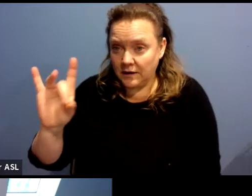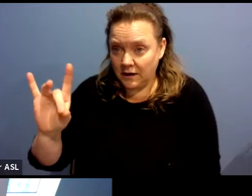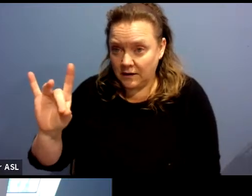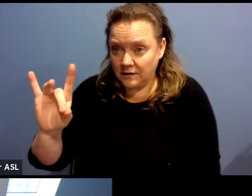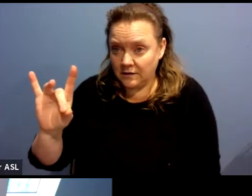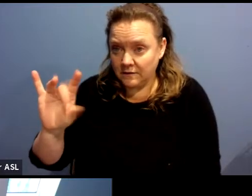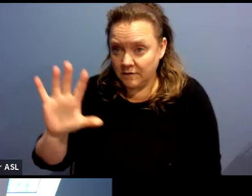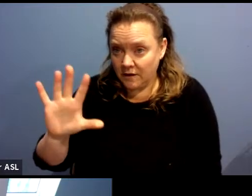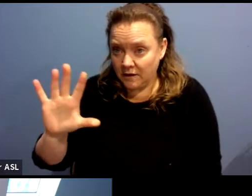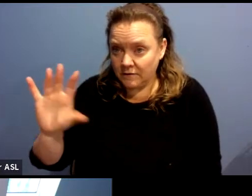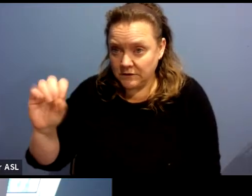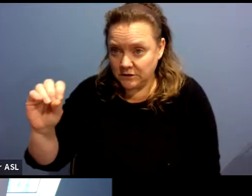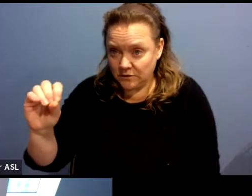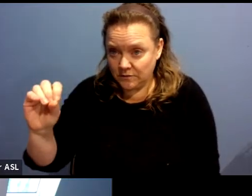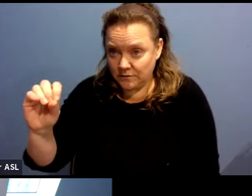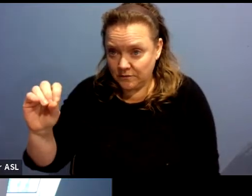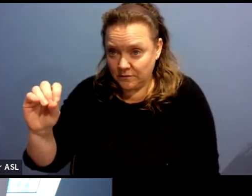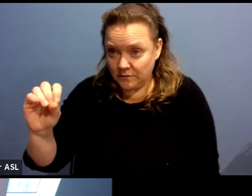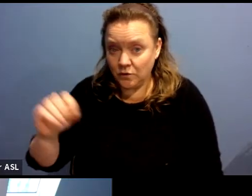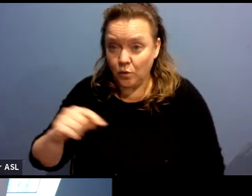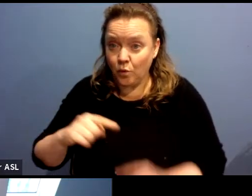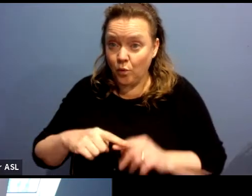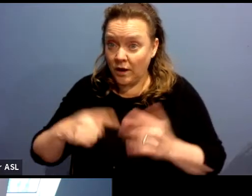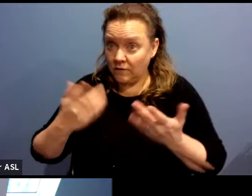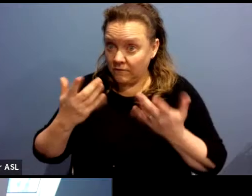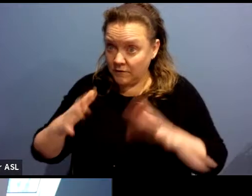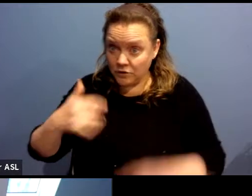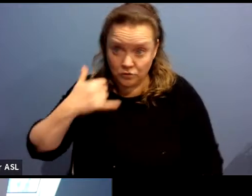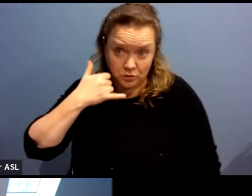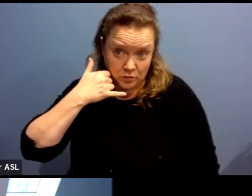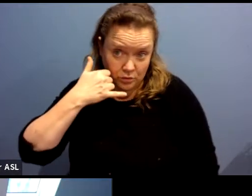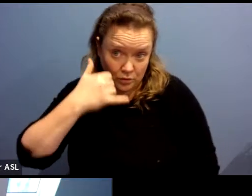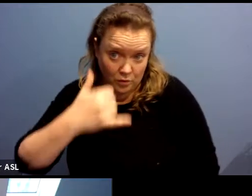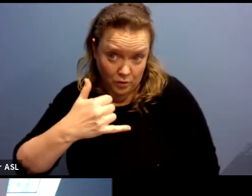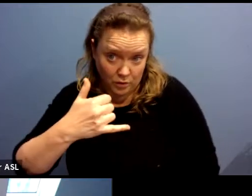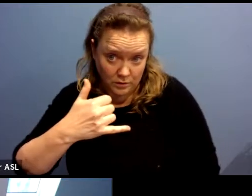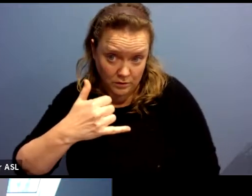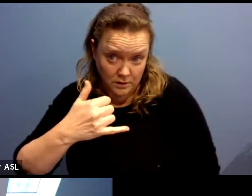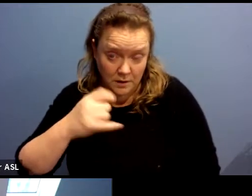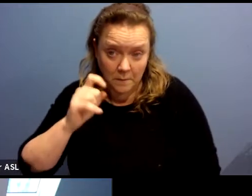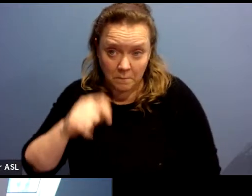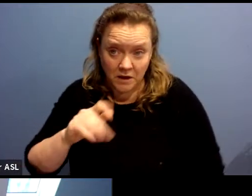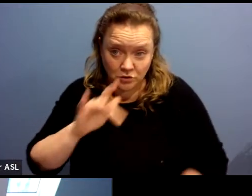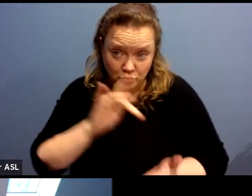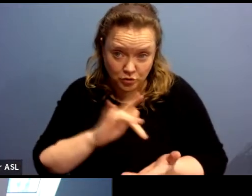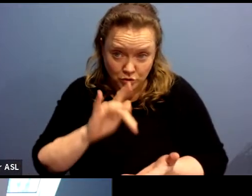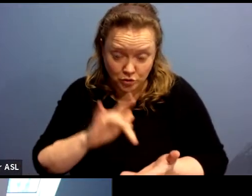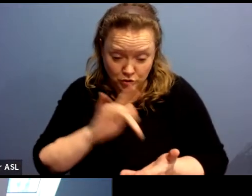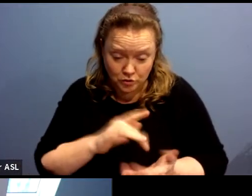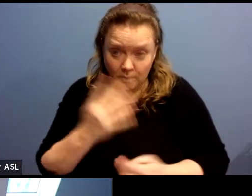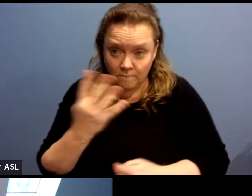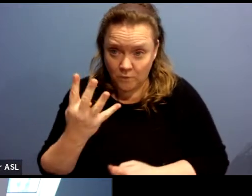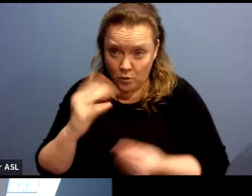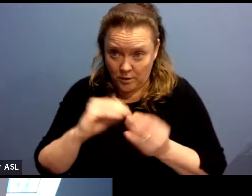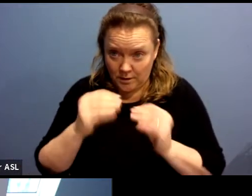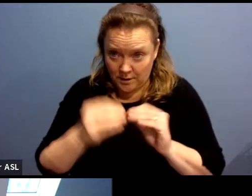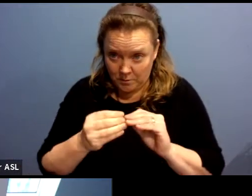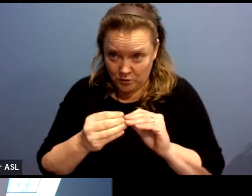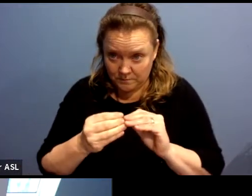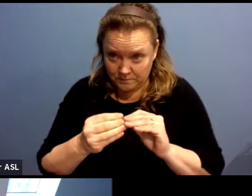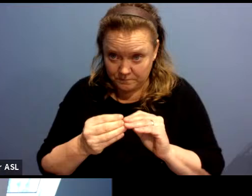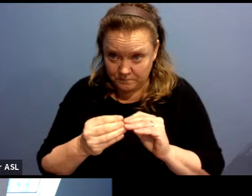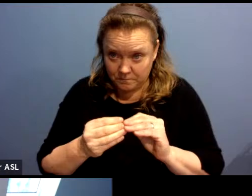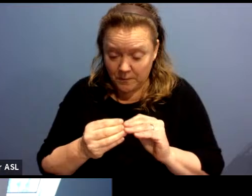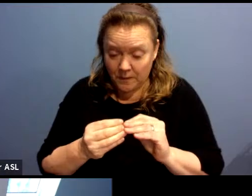512-580-8850. After calling in, you will need to enter a four-digit meeting code. For this evening's